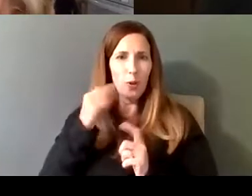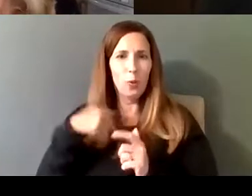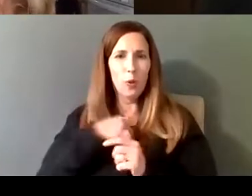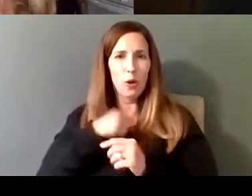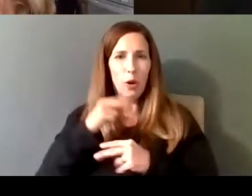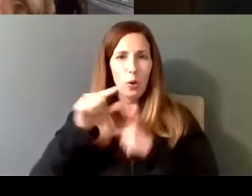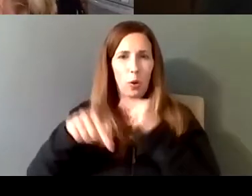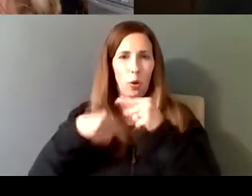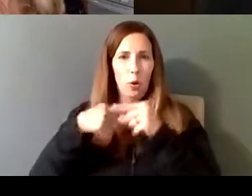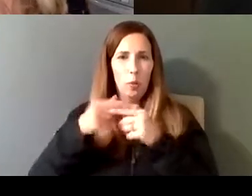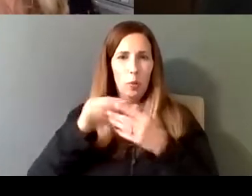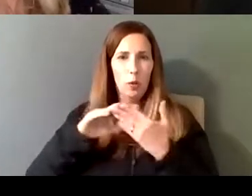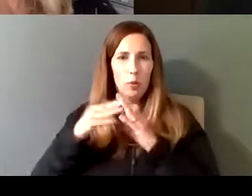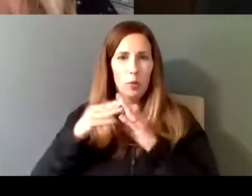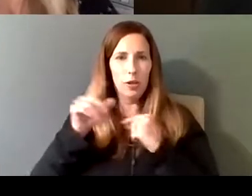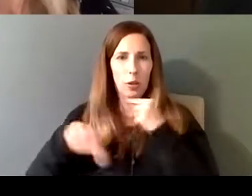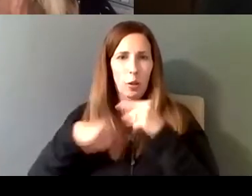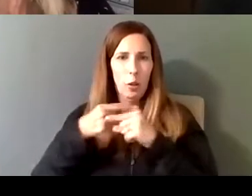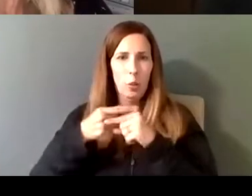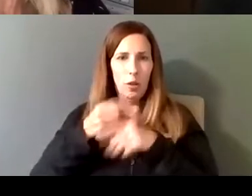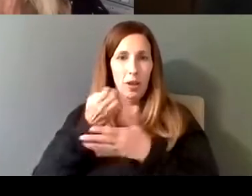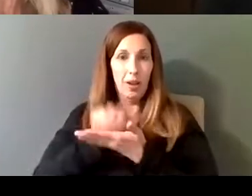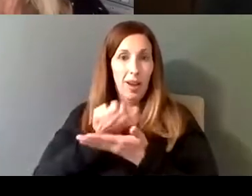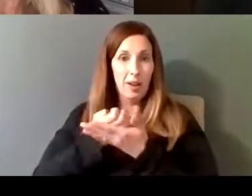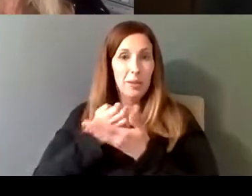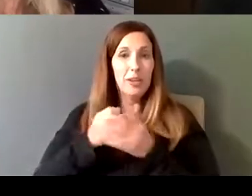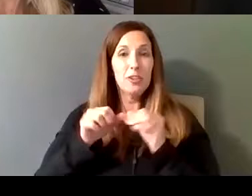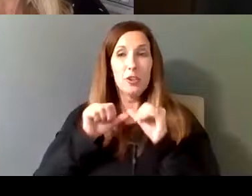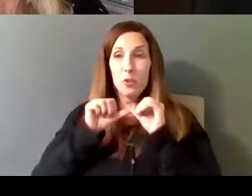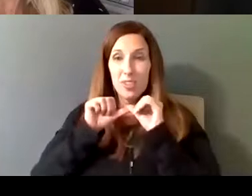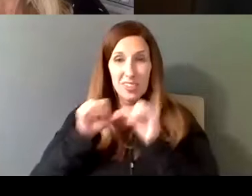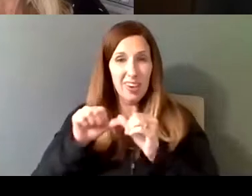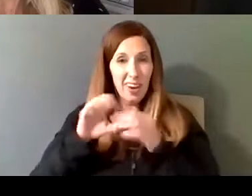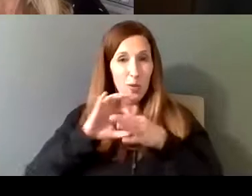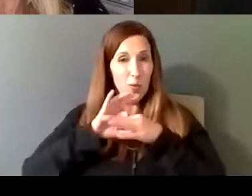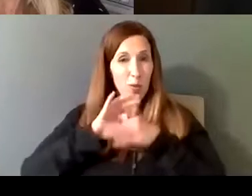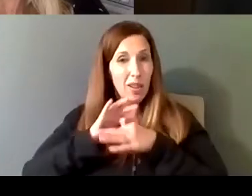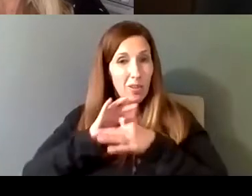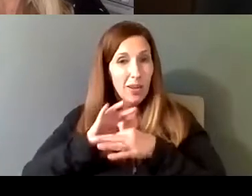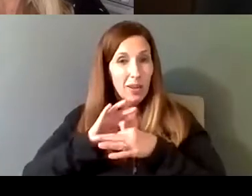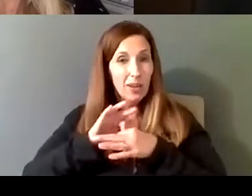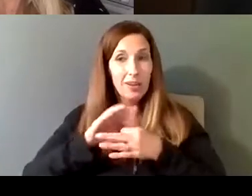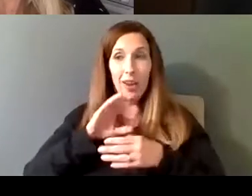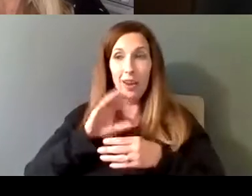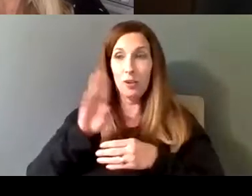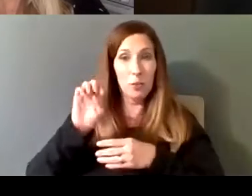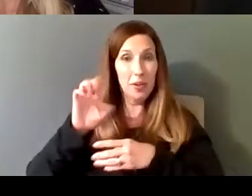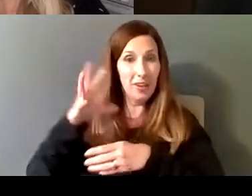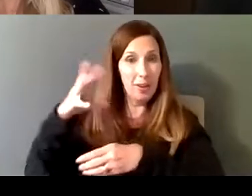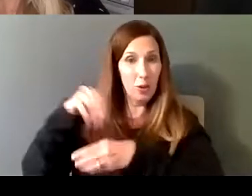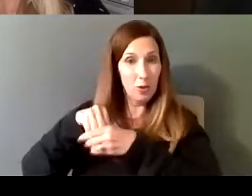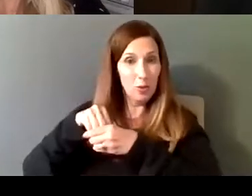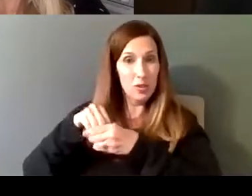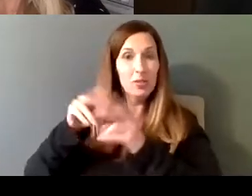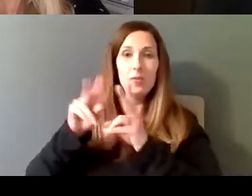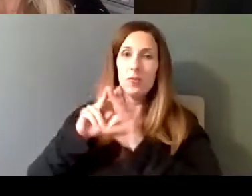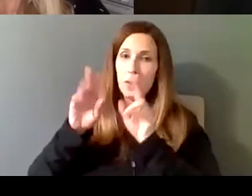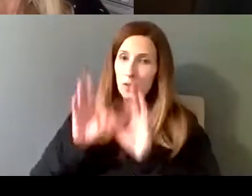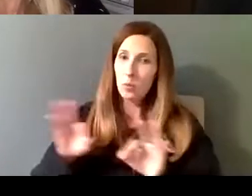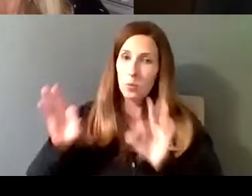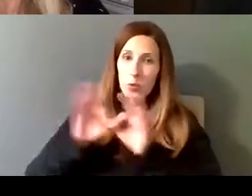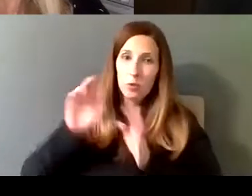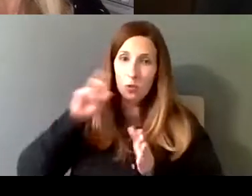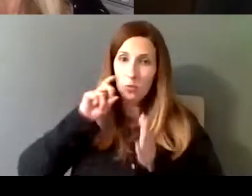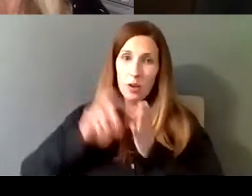community now. And so I think in order to stay relevant and in order to be inclusive, it's very important to recognize that,